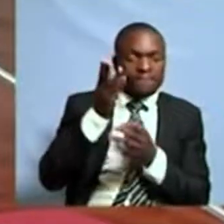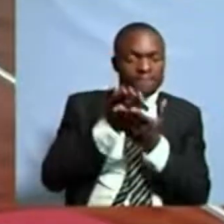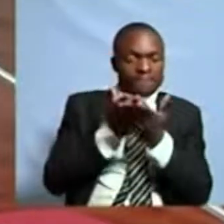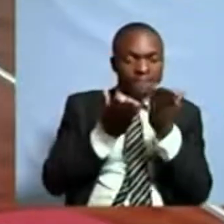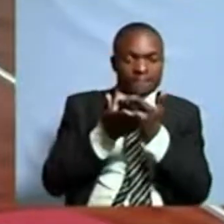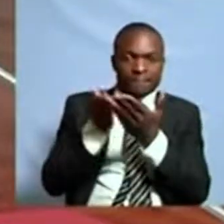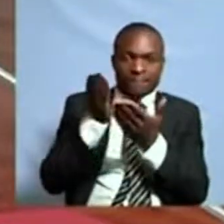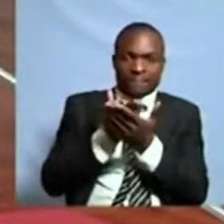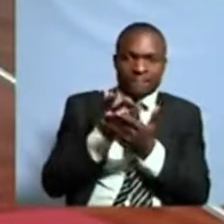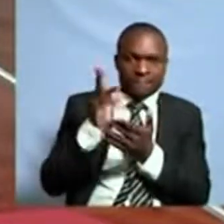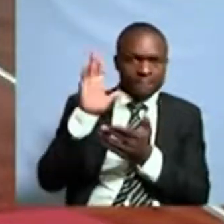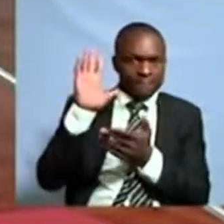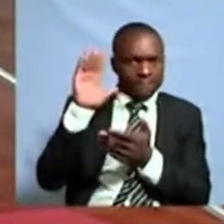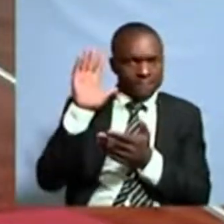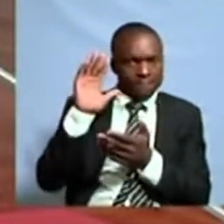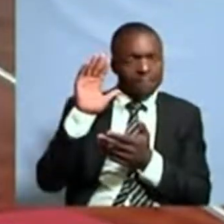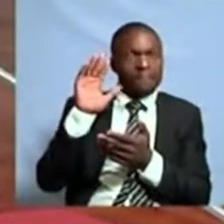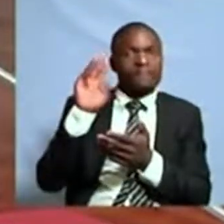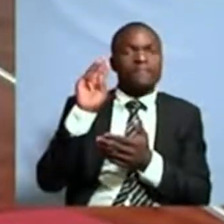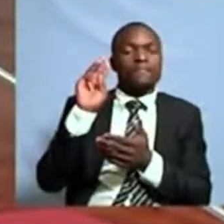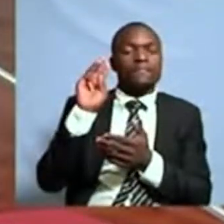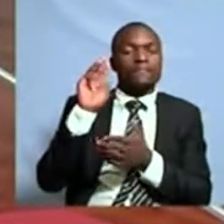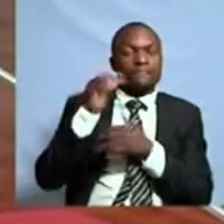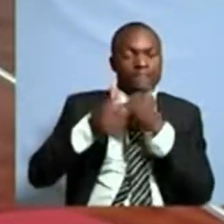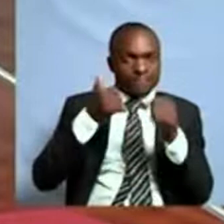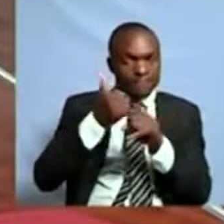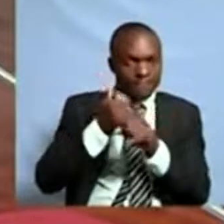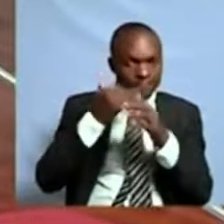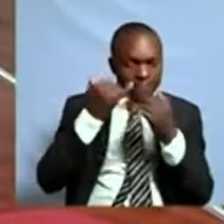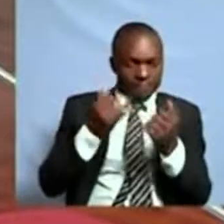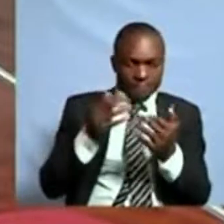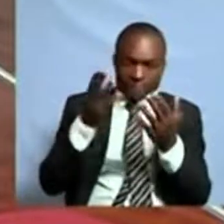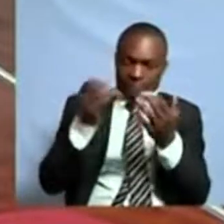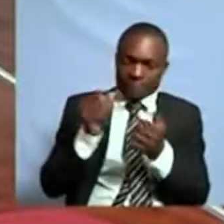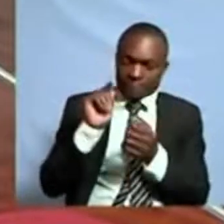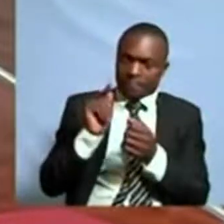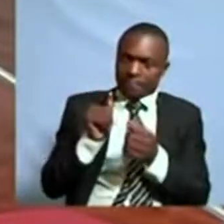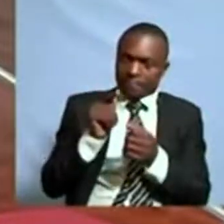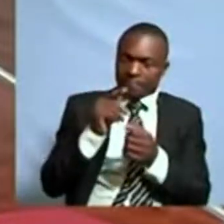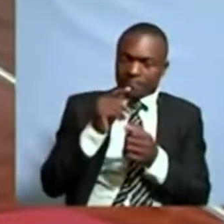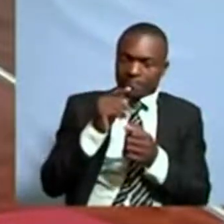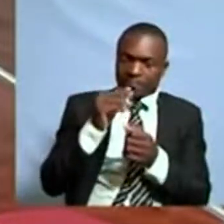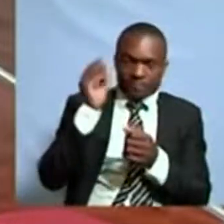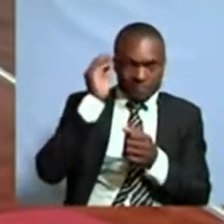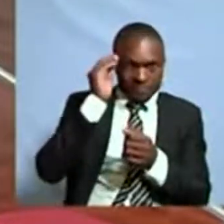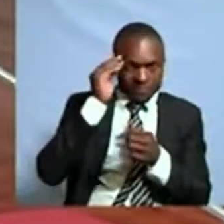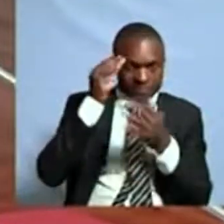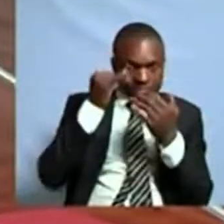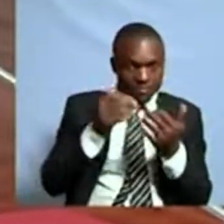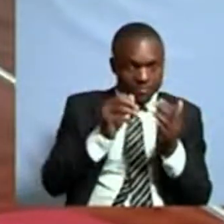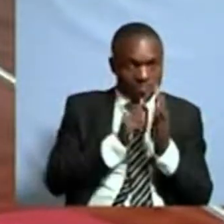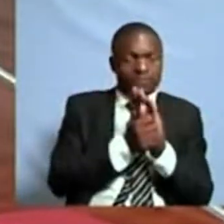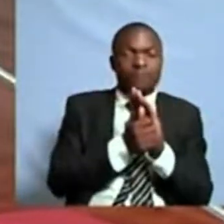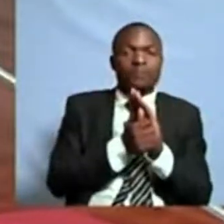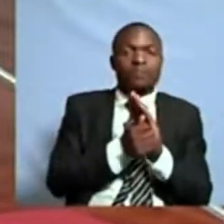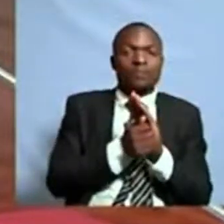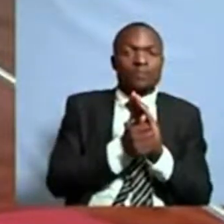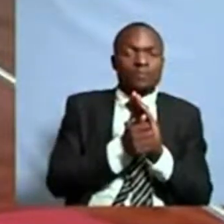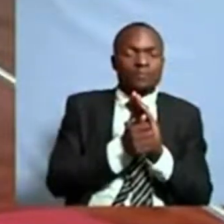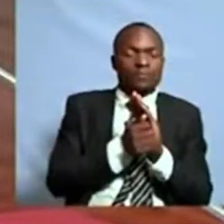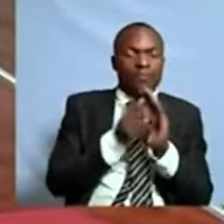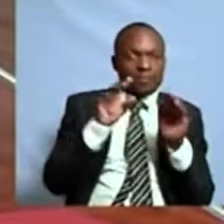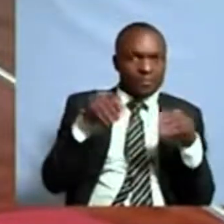contributed for 15 years. Now, you may wish to know that the current Act provides